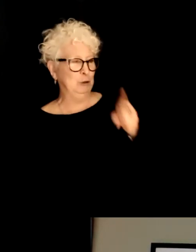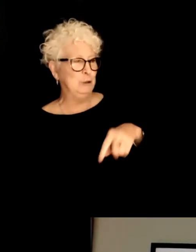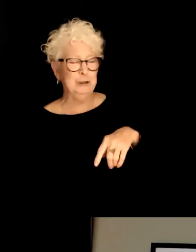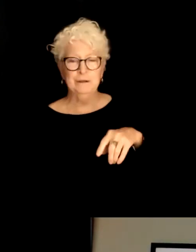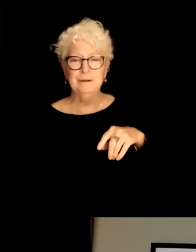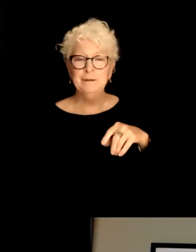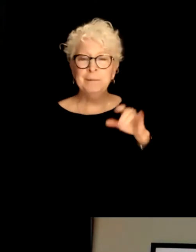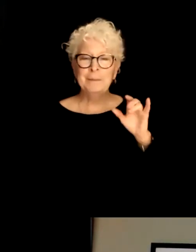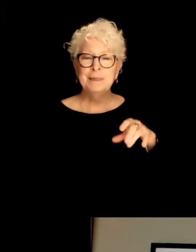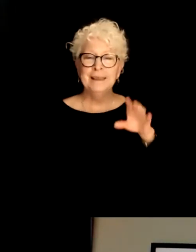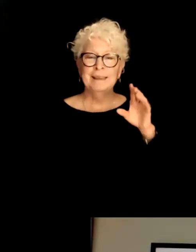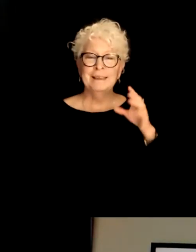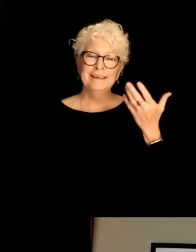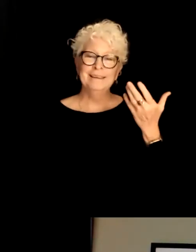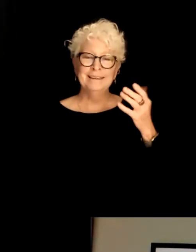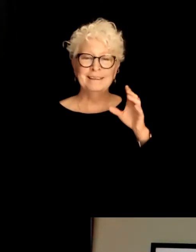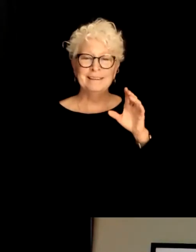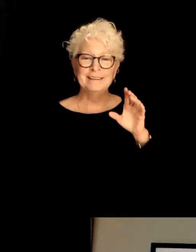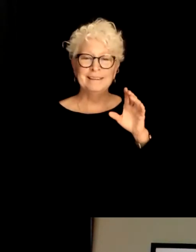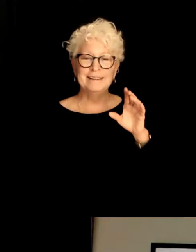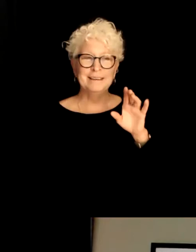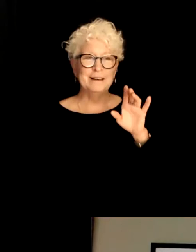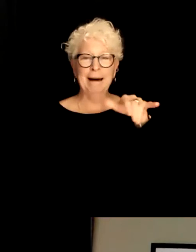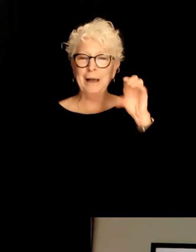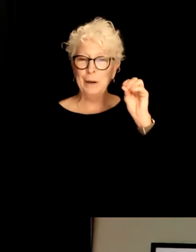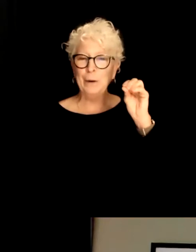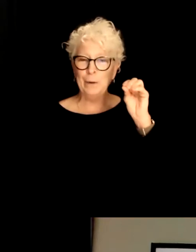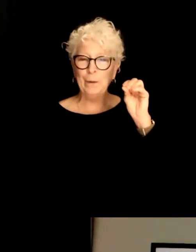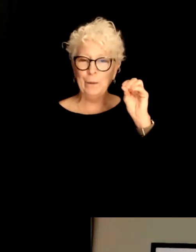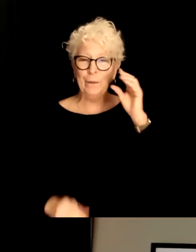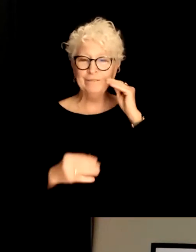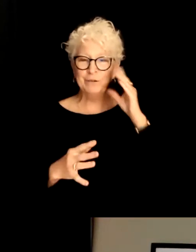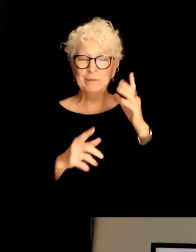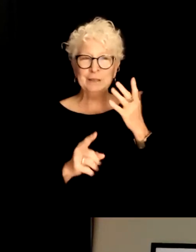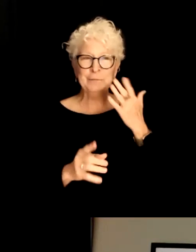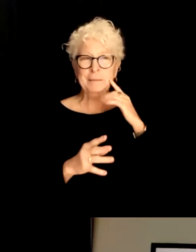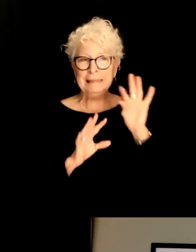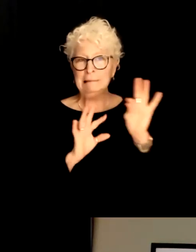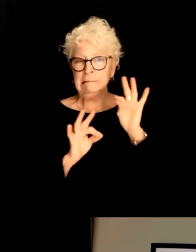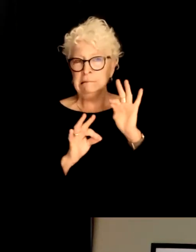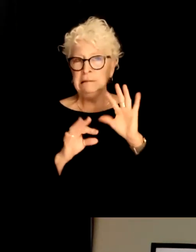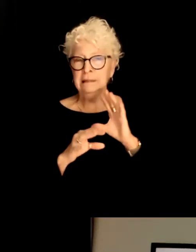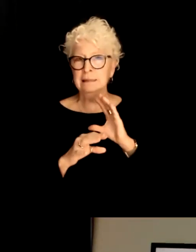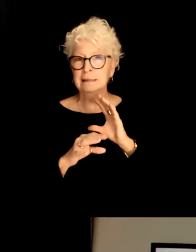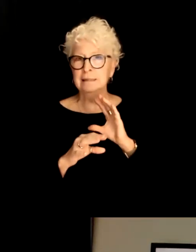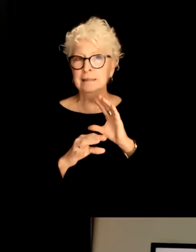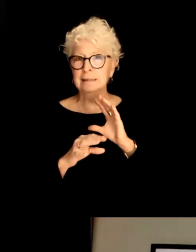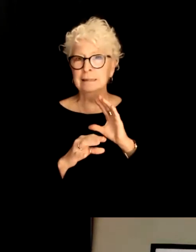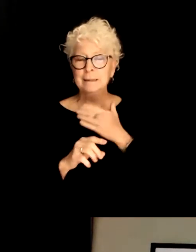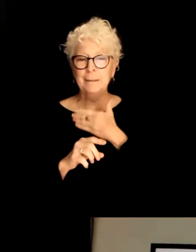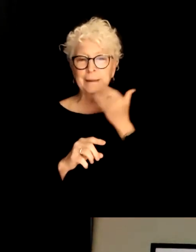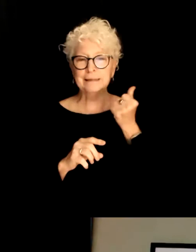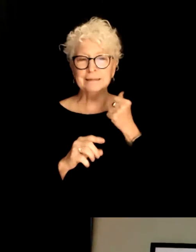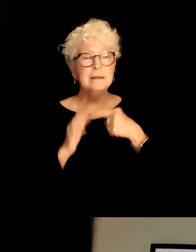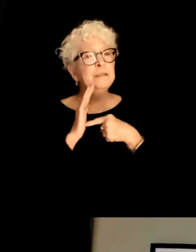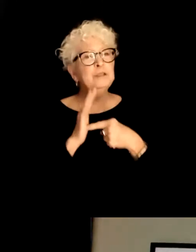lot has happened before and since. And maybe the best thing to do would be to roll the